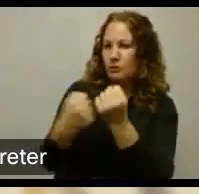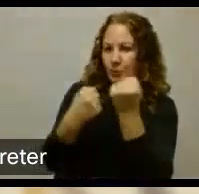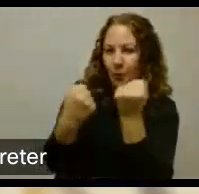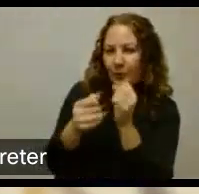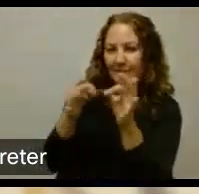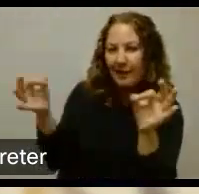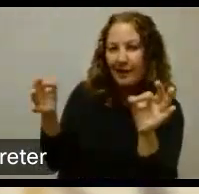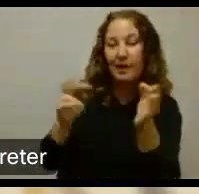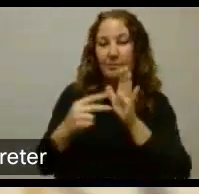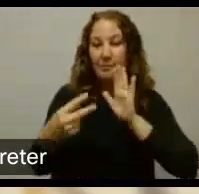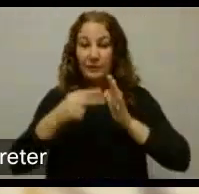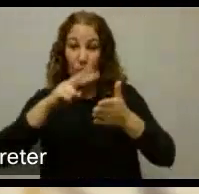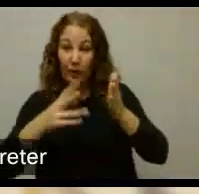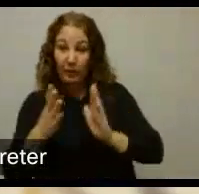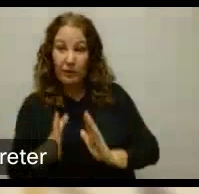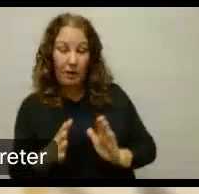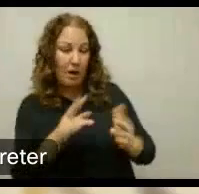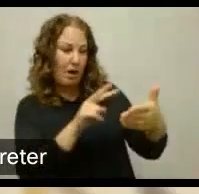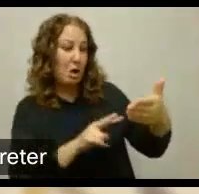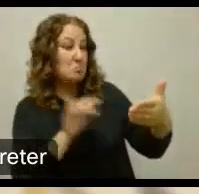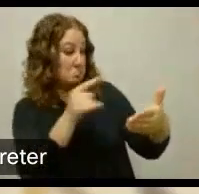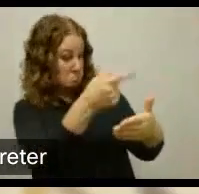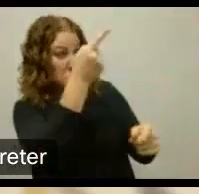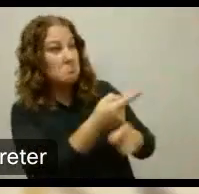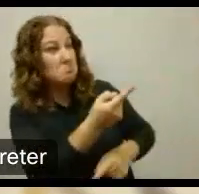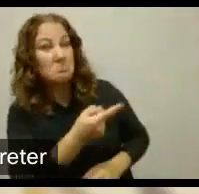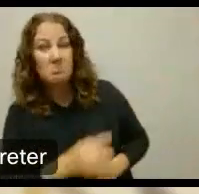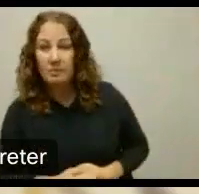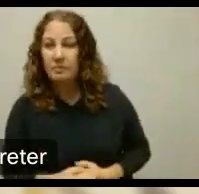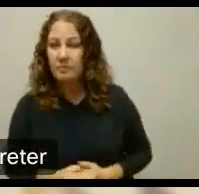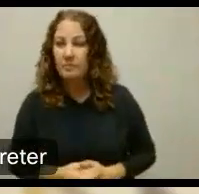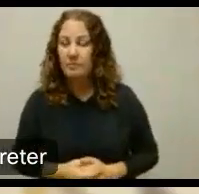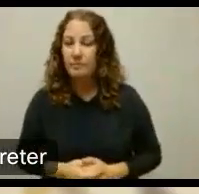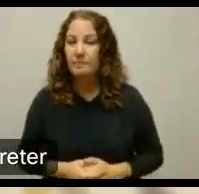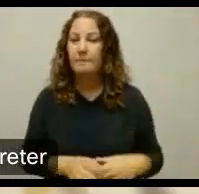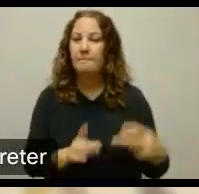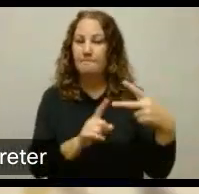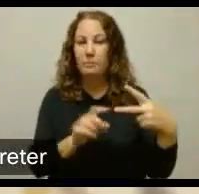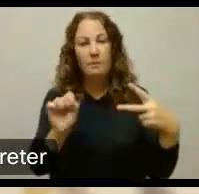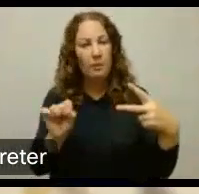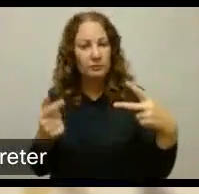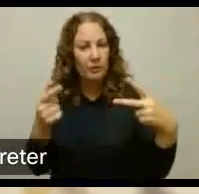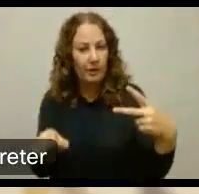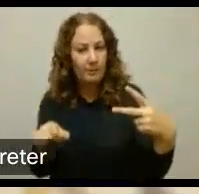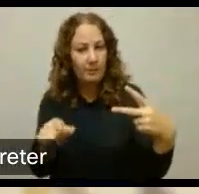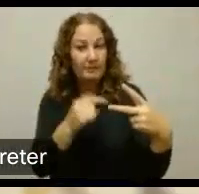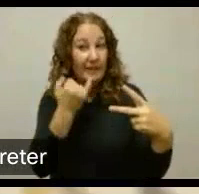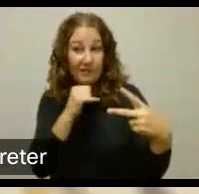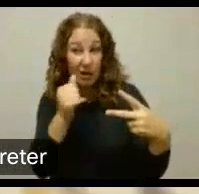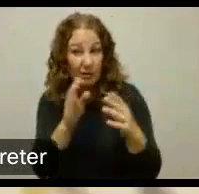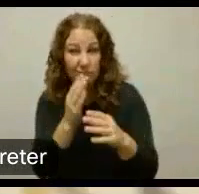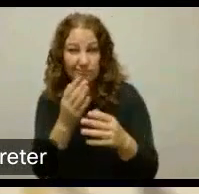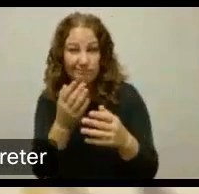my reader will be more convinced that I'm correct. The second thing that might happen if I don't provide